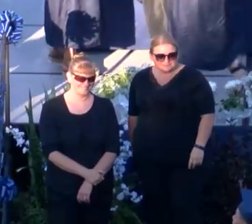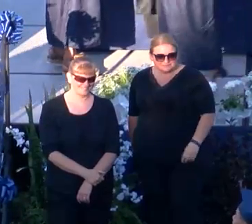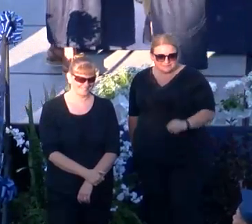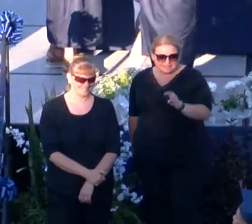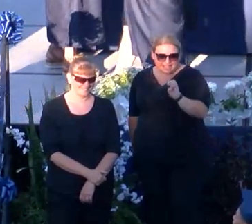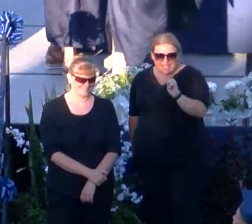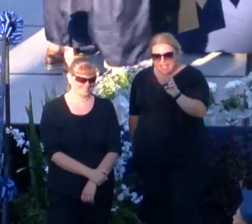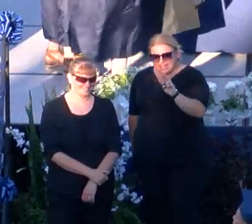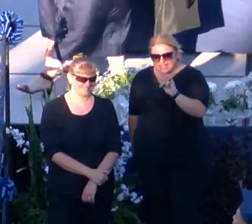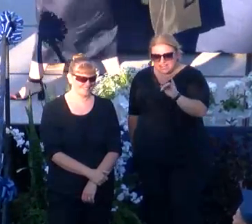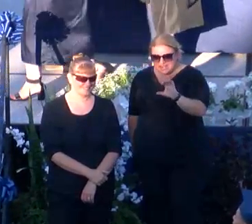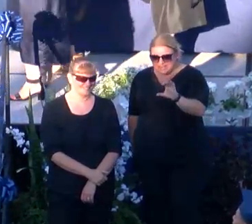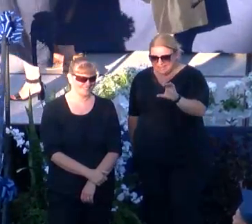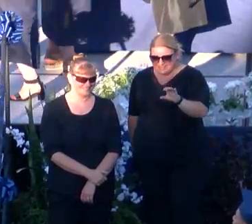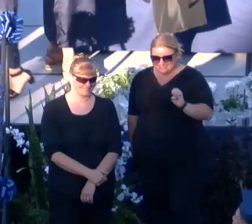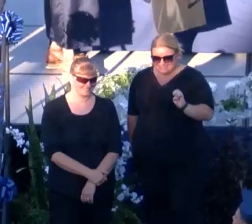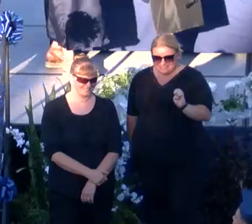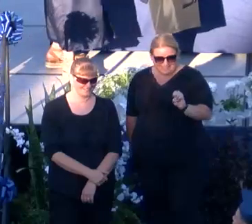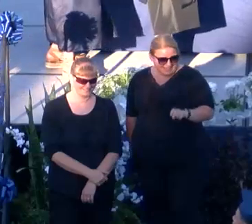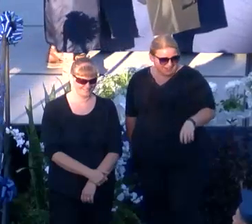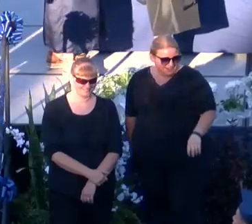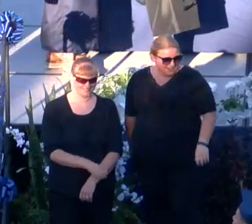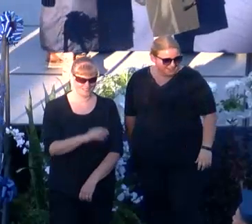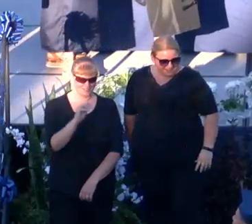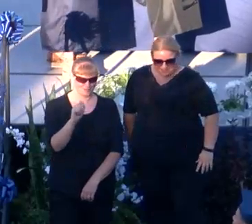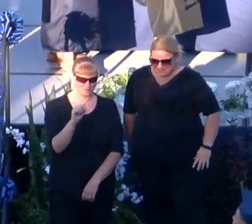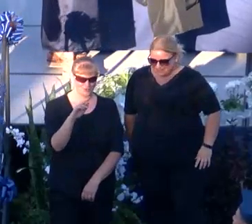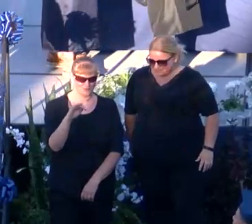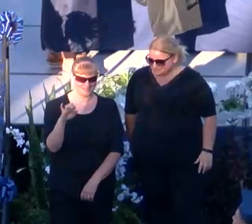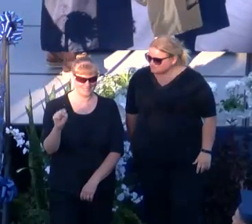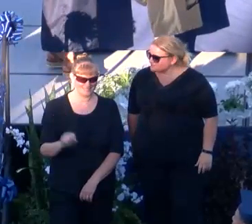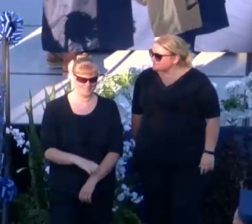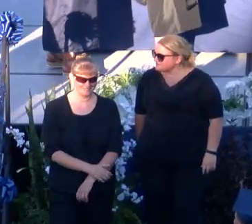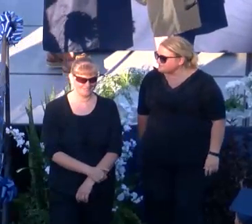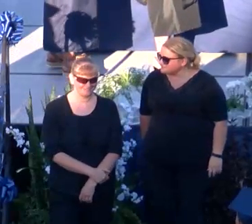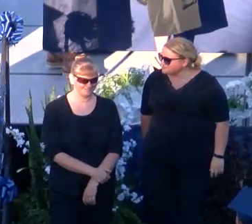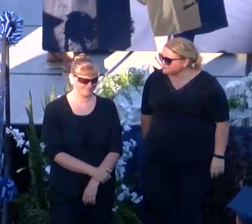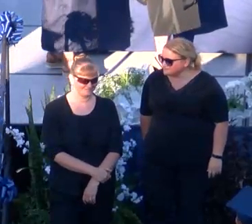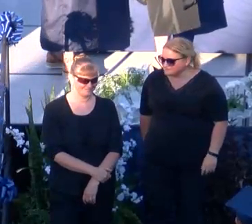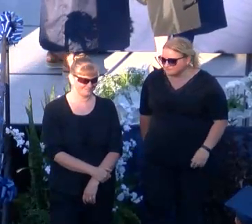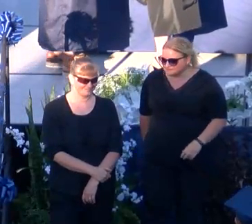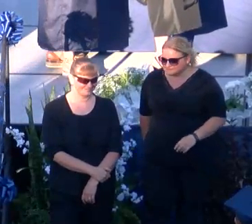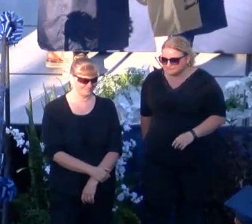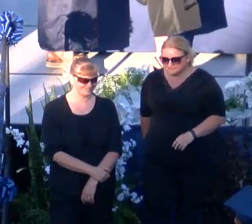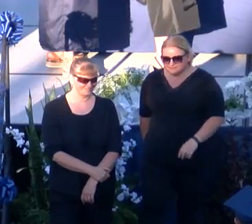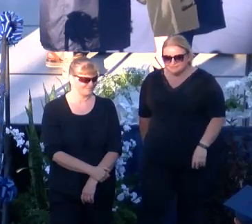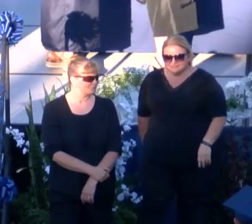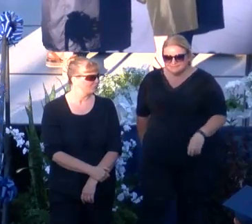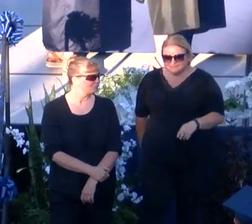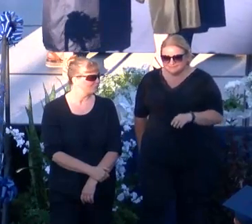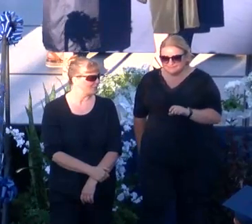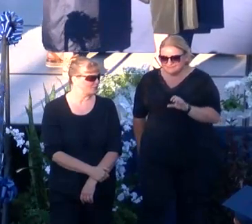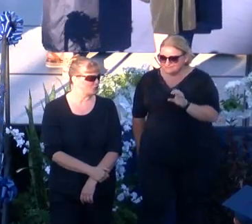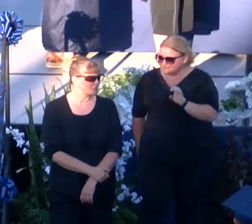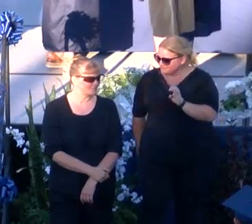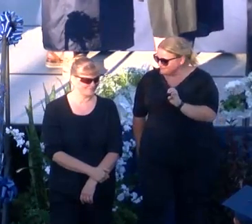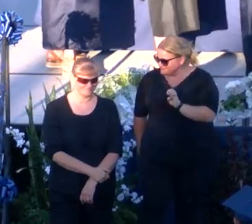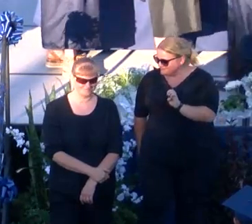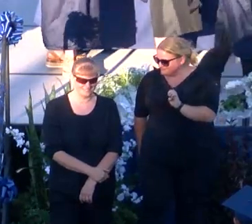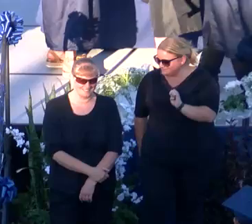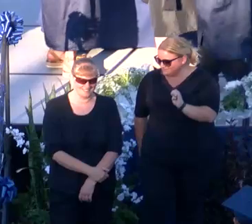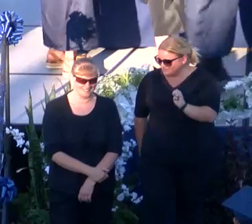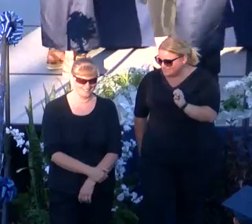Eric Enriquez. Luis Osorio. Efrain Davila.